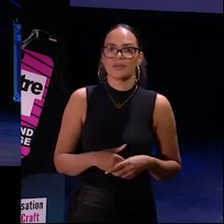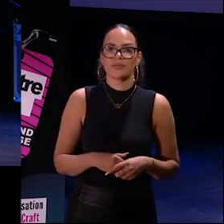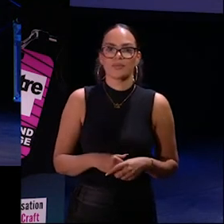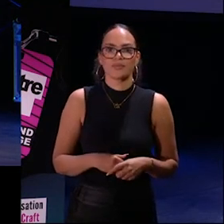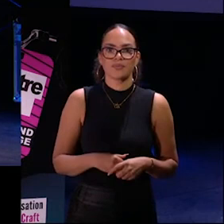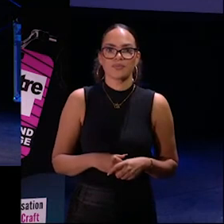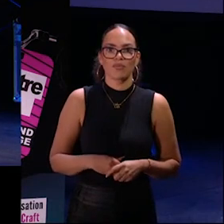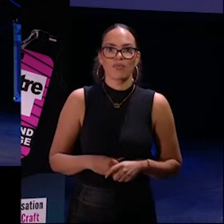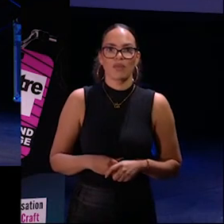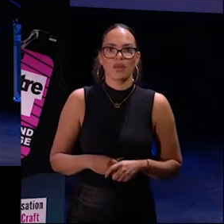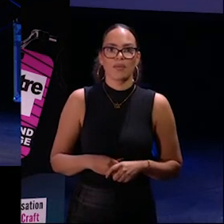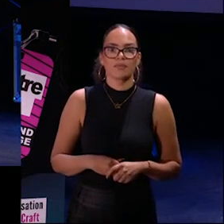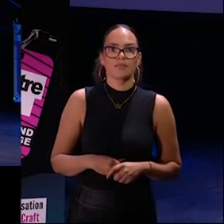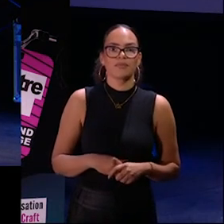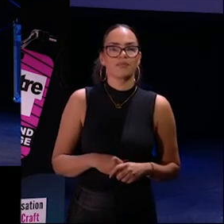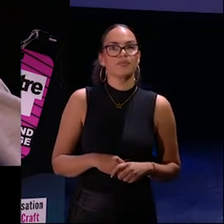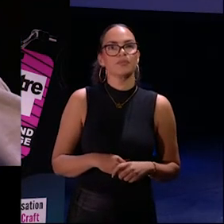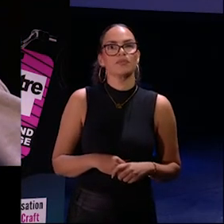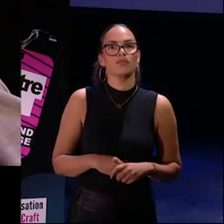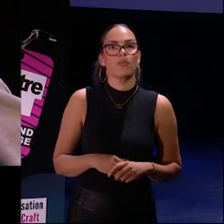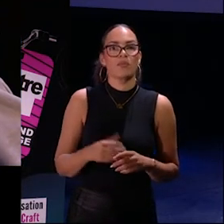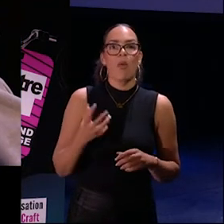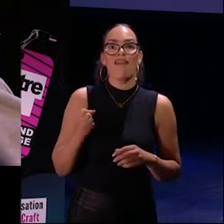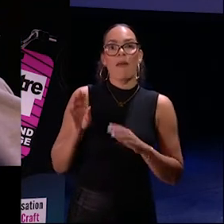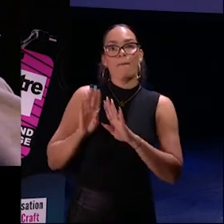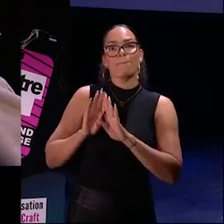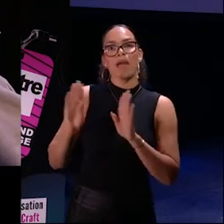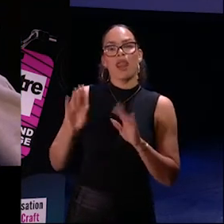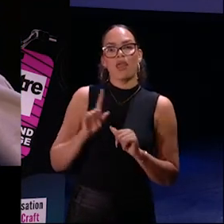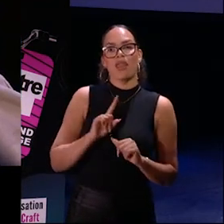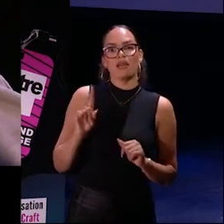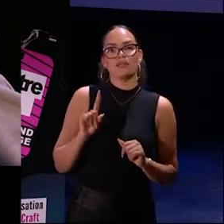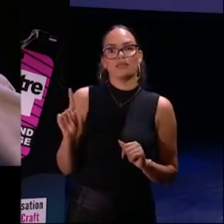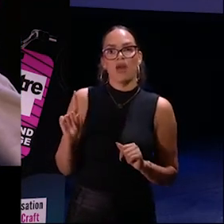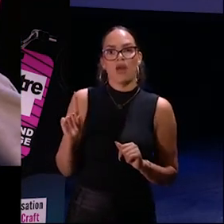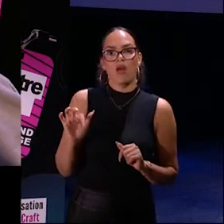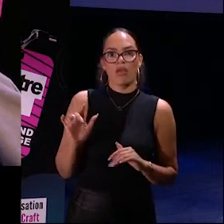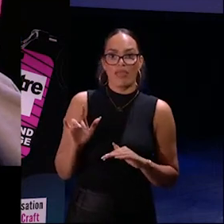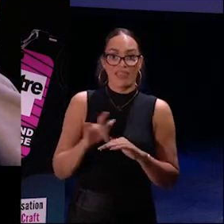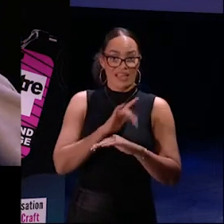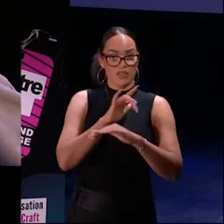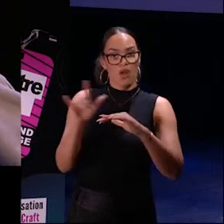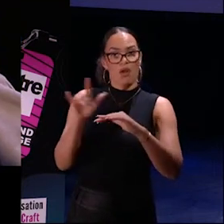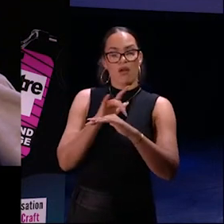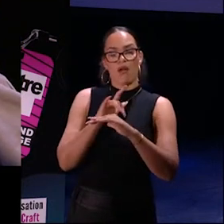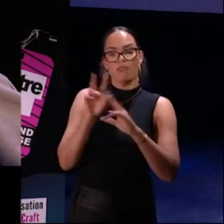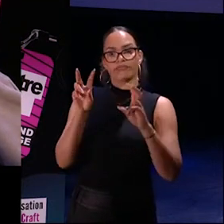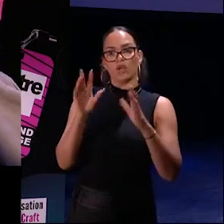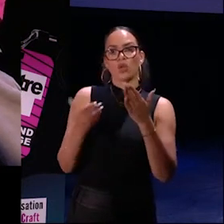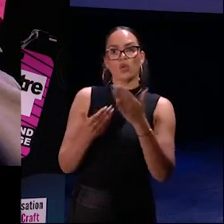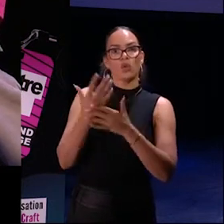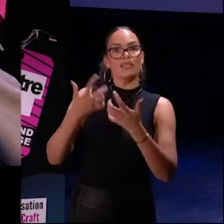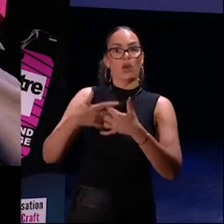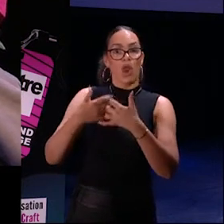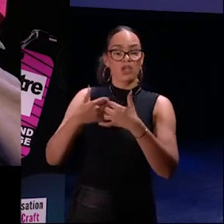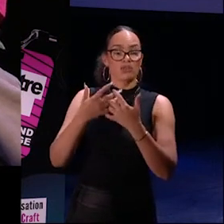Thank you so much, Will. Also, on that note, we do have a panel happening later today on theatre and new technologies, so do check that out.